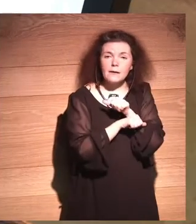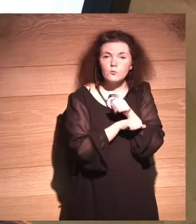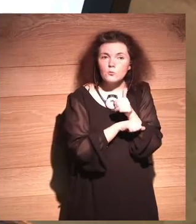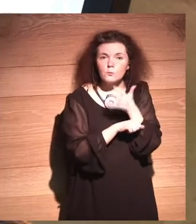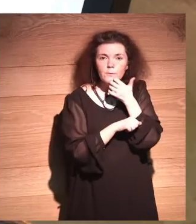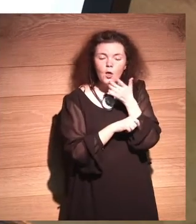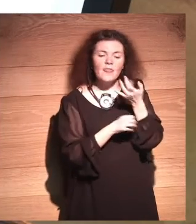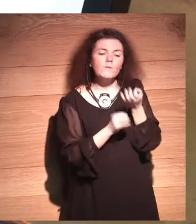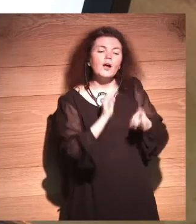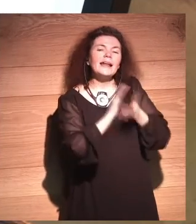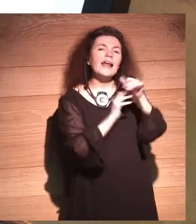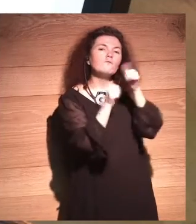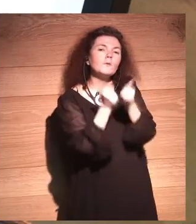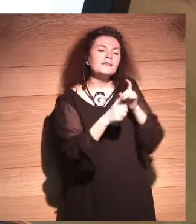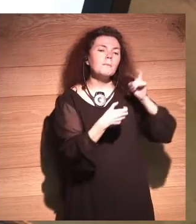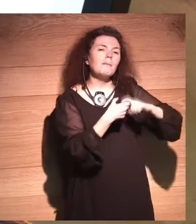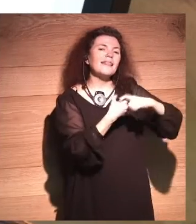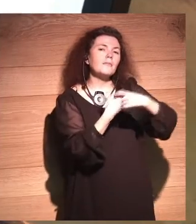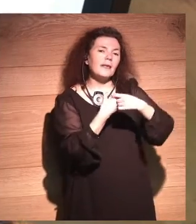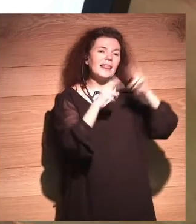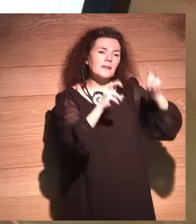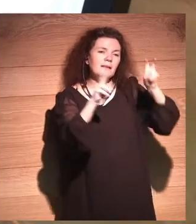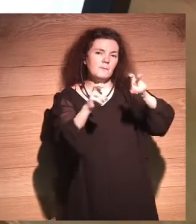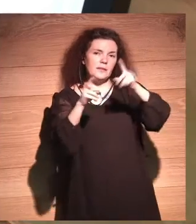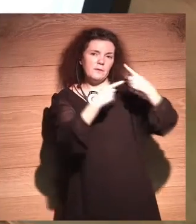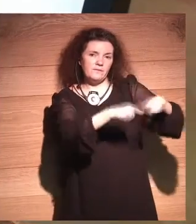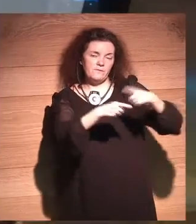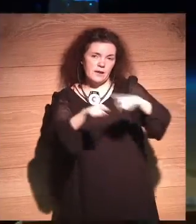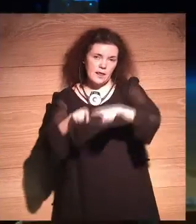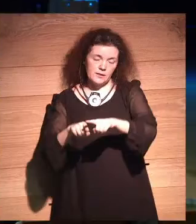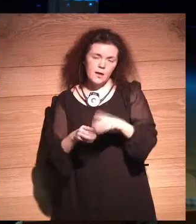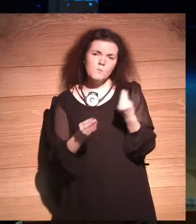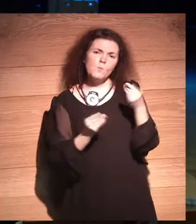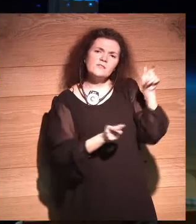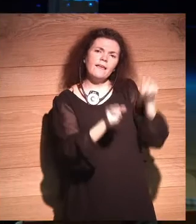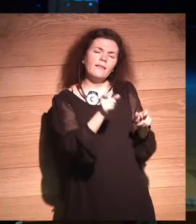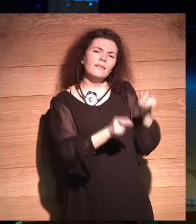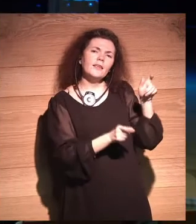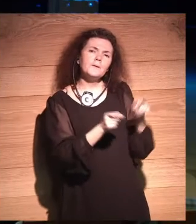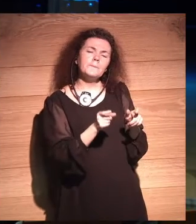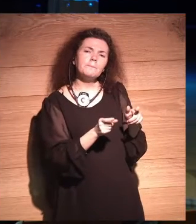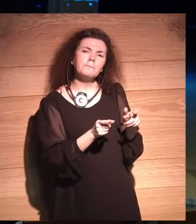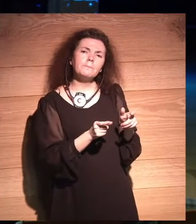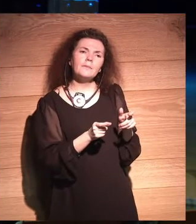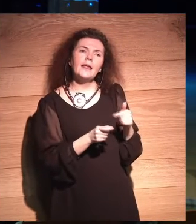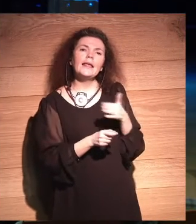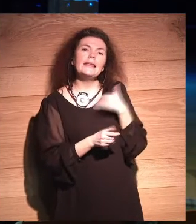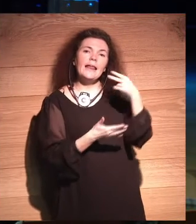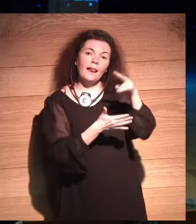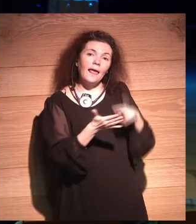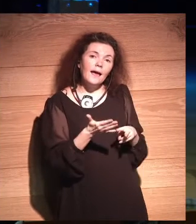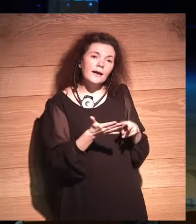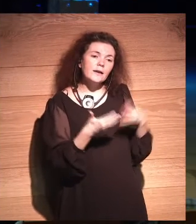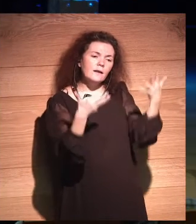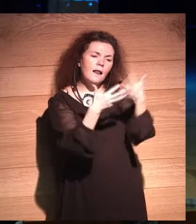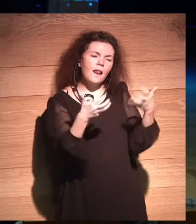about different topics. Some people really want to read long drafts of legislation and comment on it. And other people really just